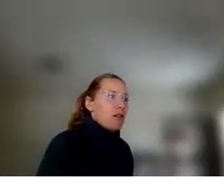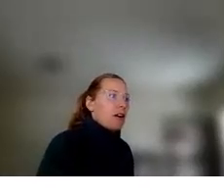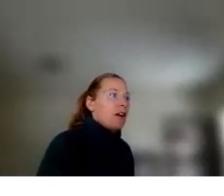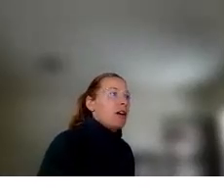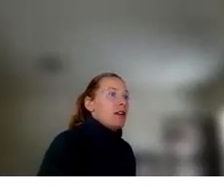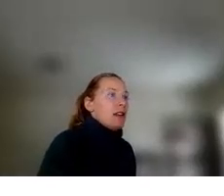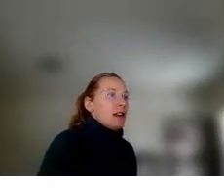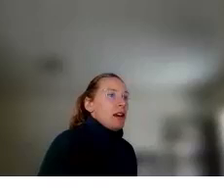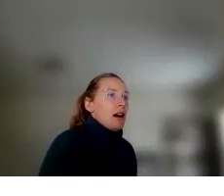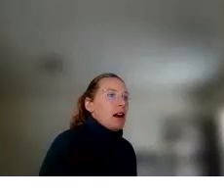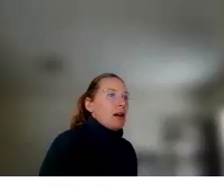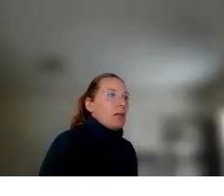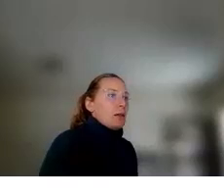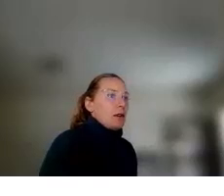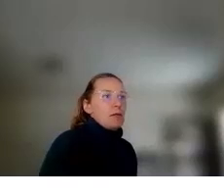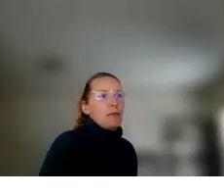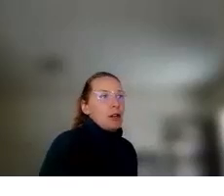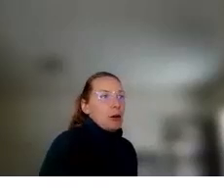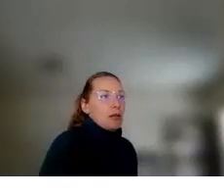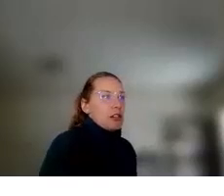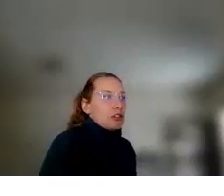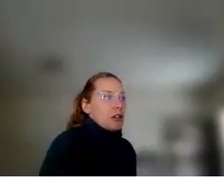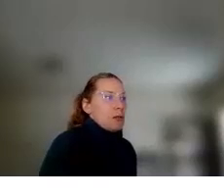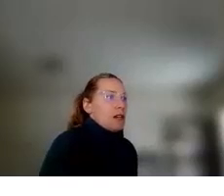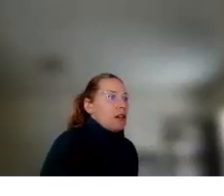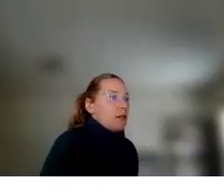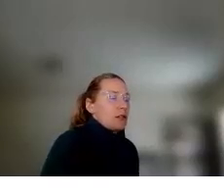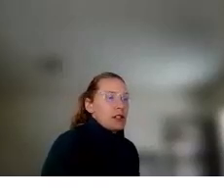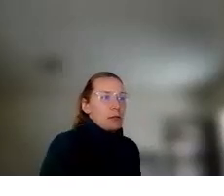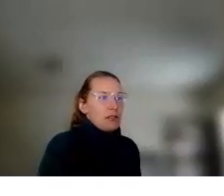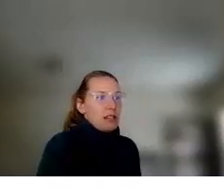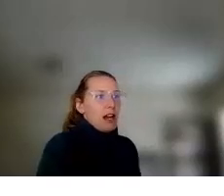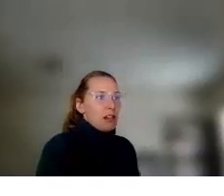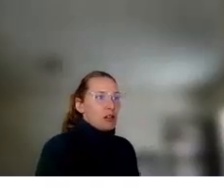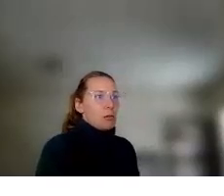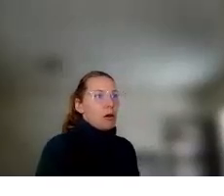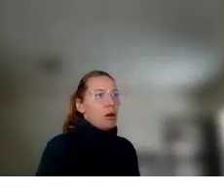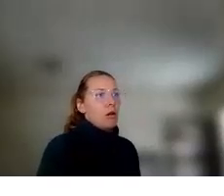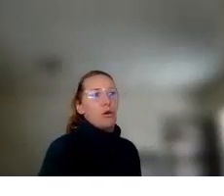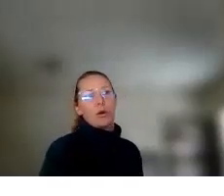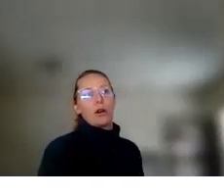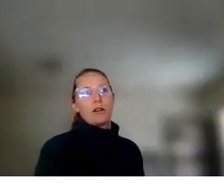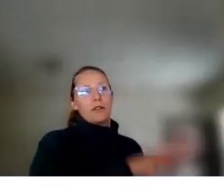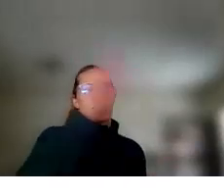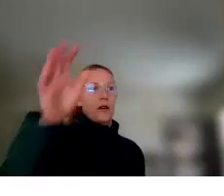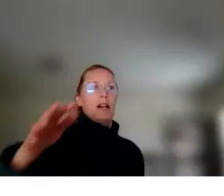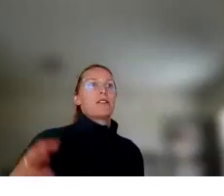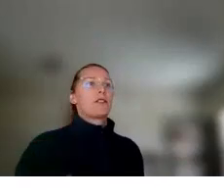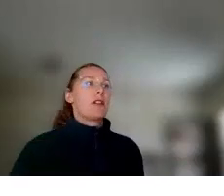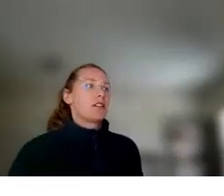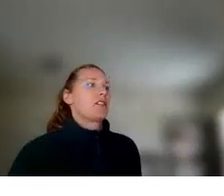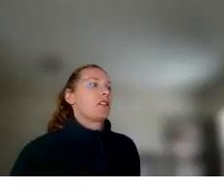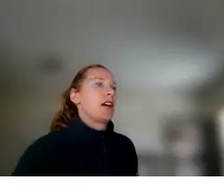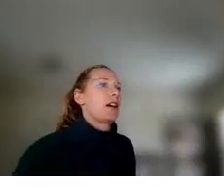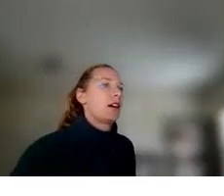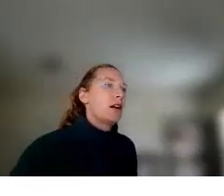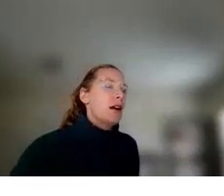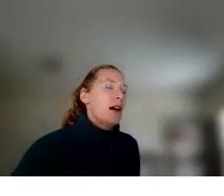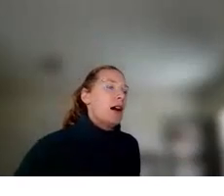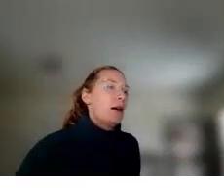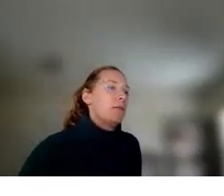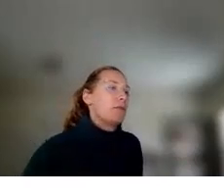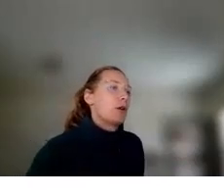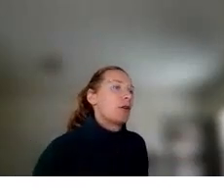for this waiver. They could, potentially be presumptively eligible or trails or foster